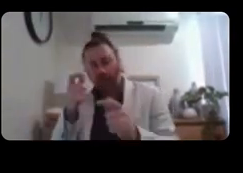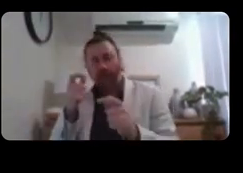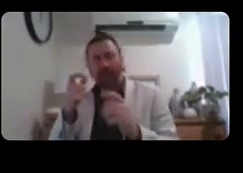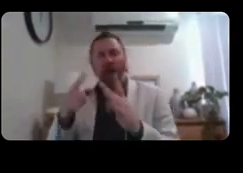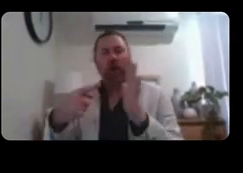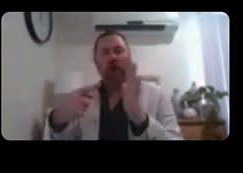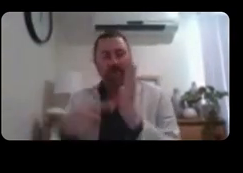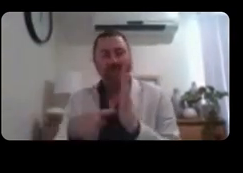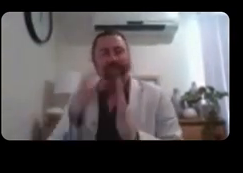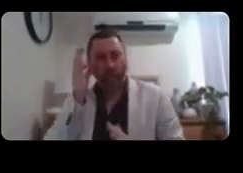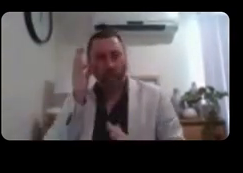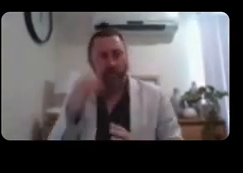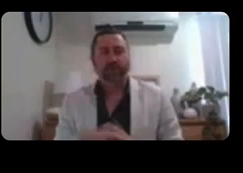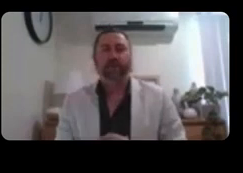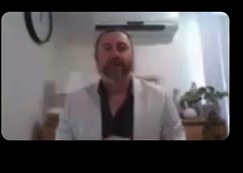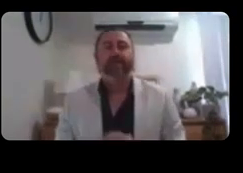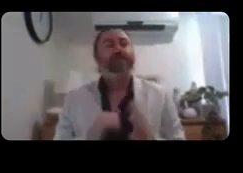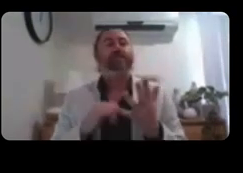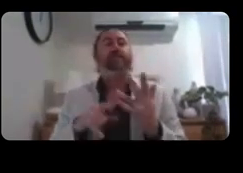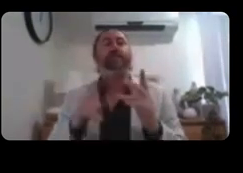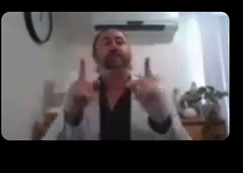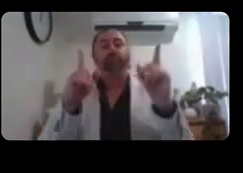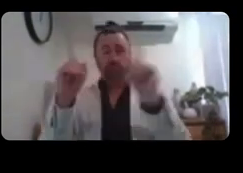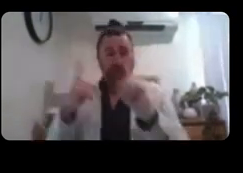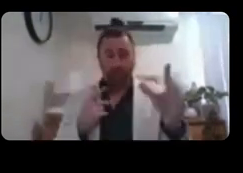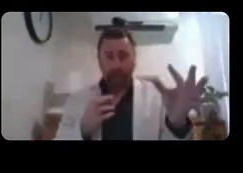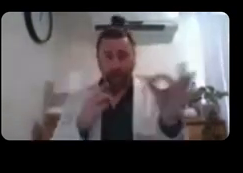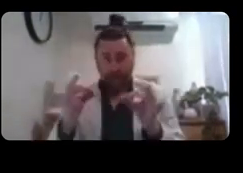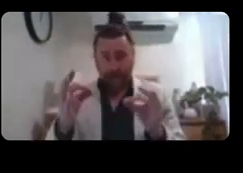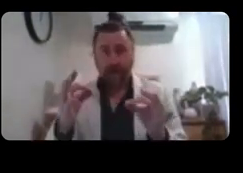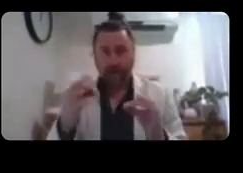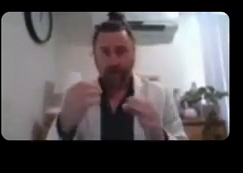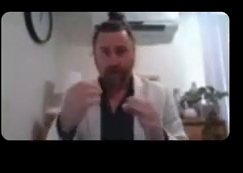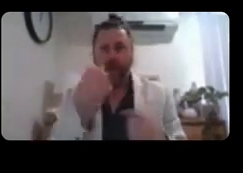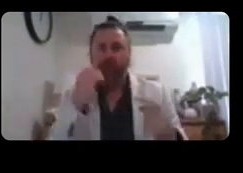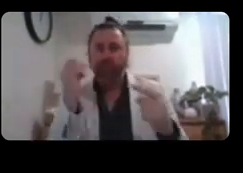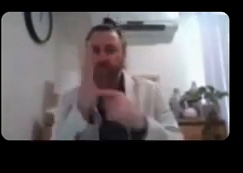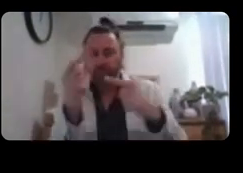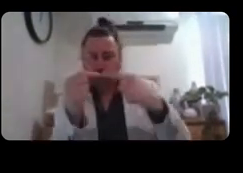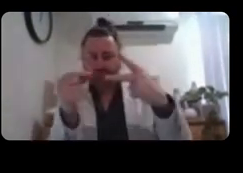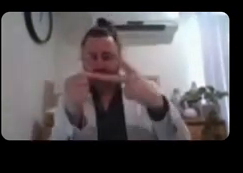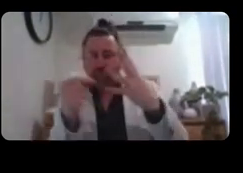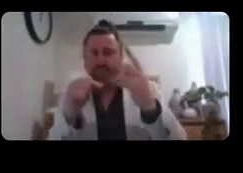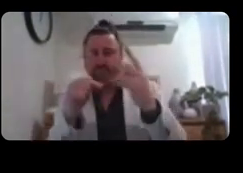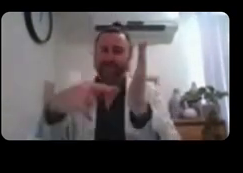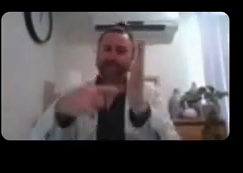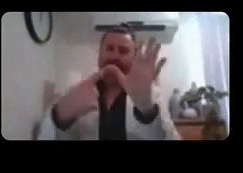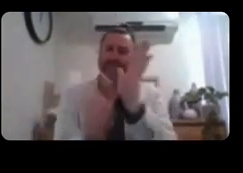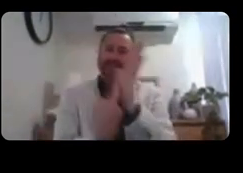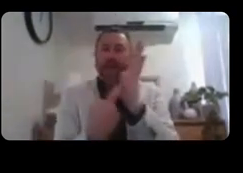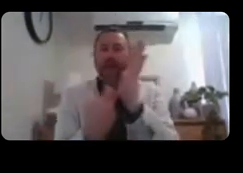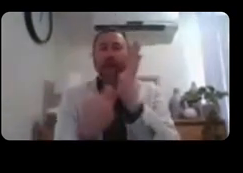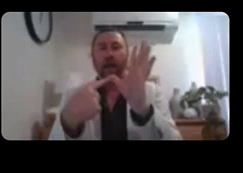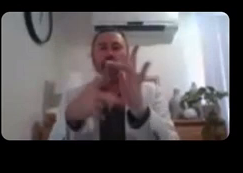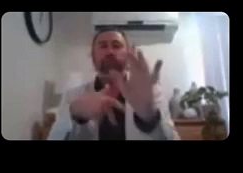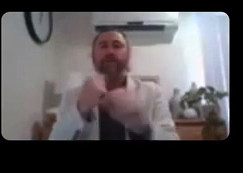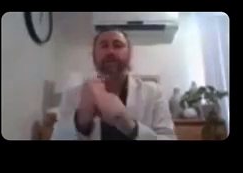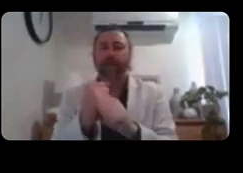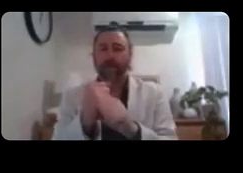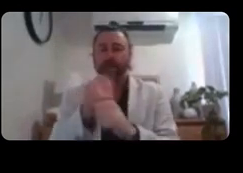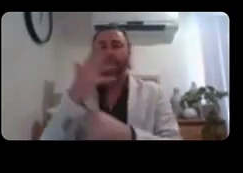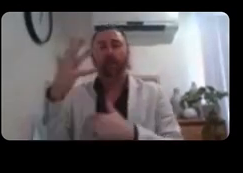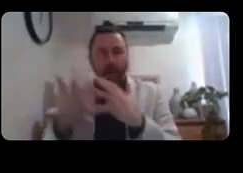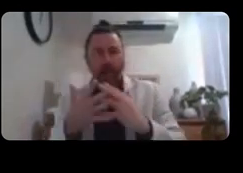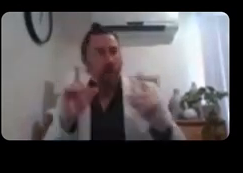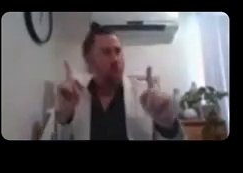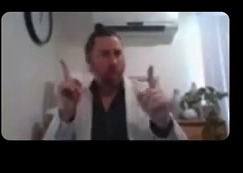Council. So today we're going to be taking you through the key information about Star Ratings. So in particular, information about the